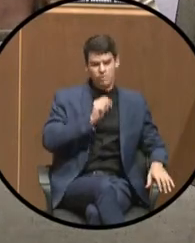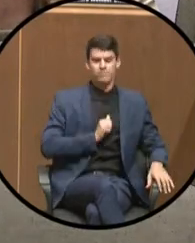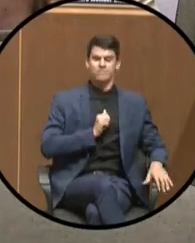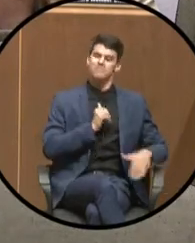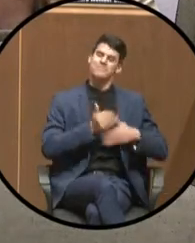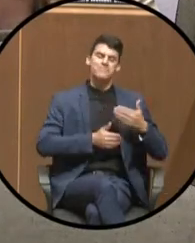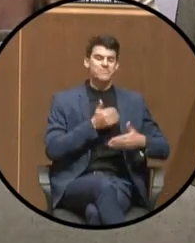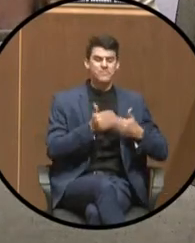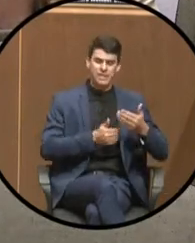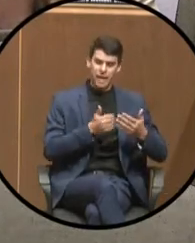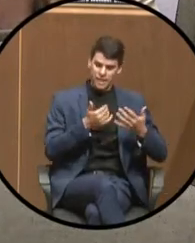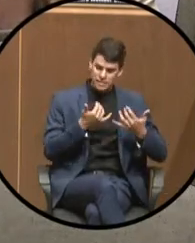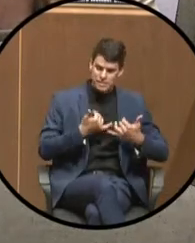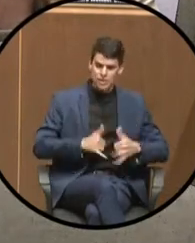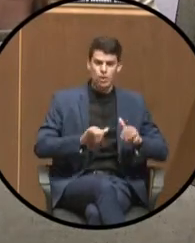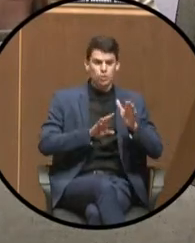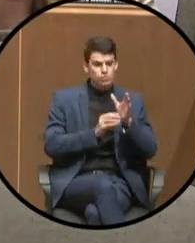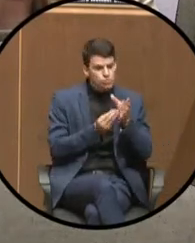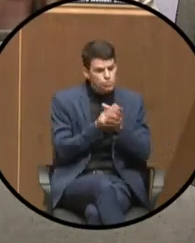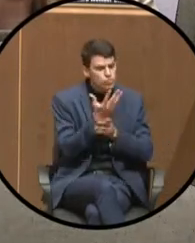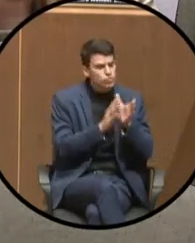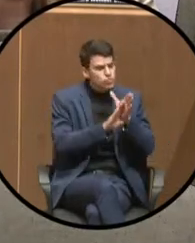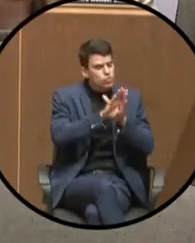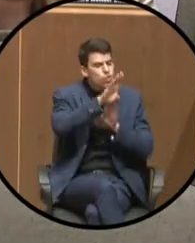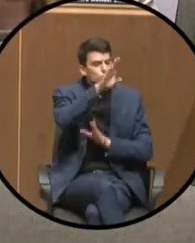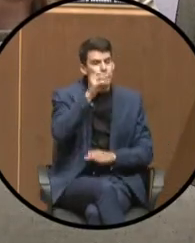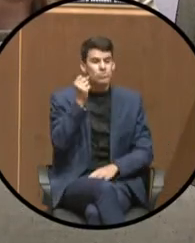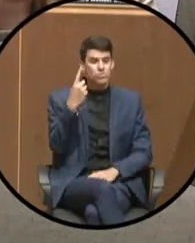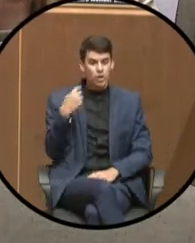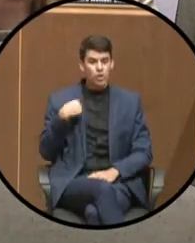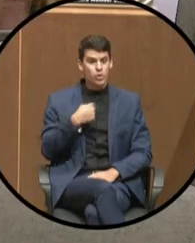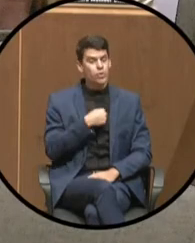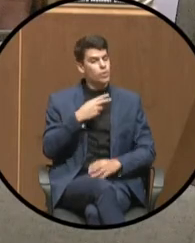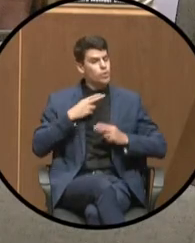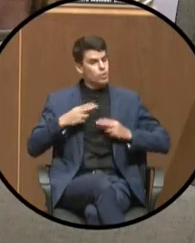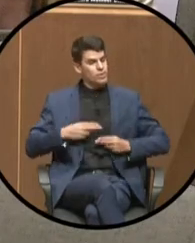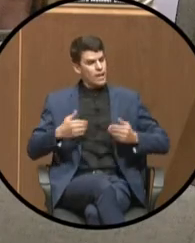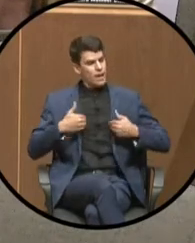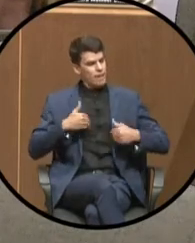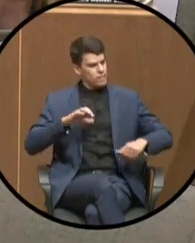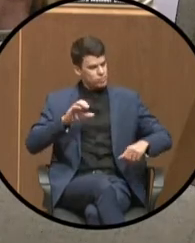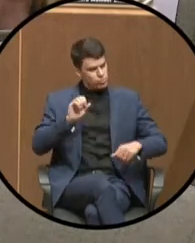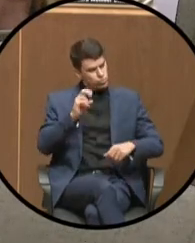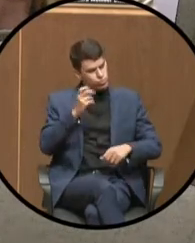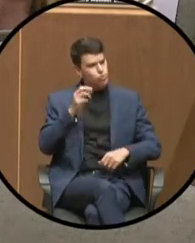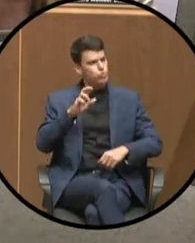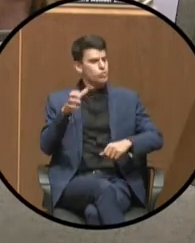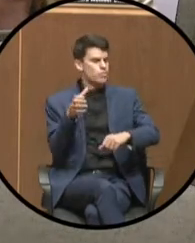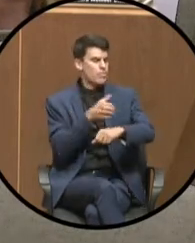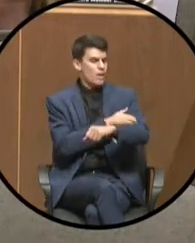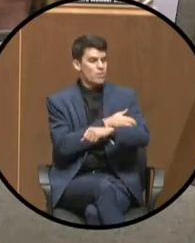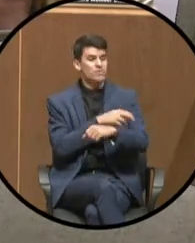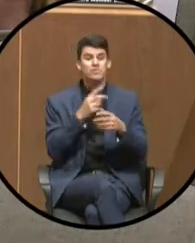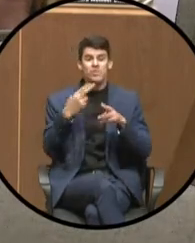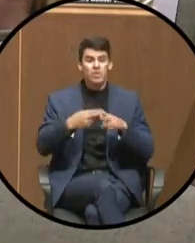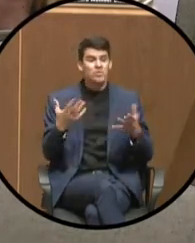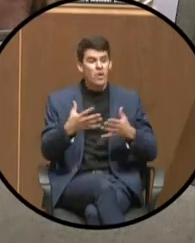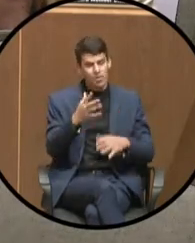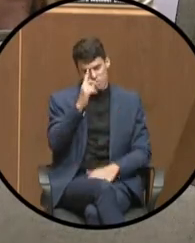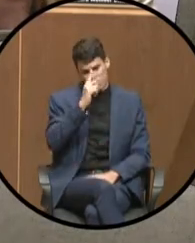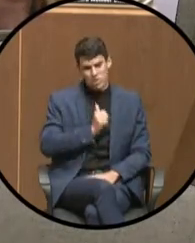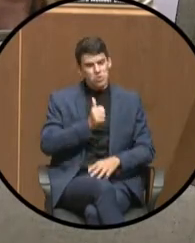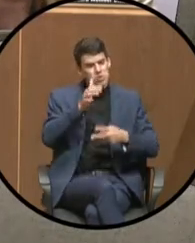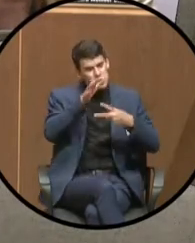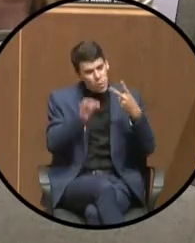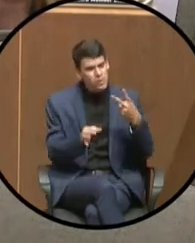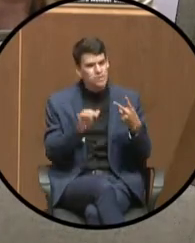into their life's purpose. We humans have a superpower called personal choice. It's time for us to use that power and become the